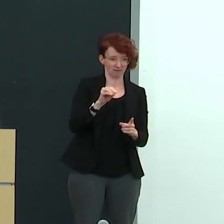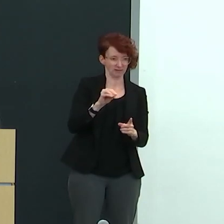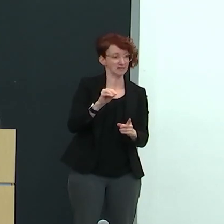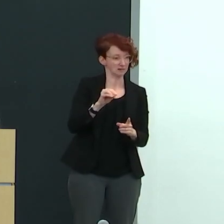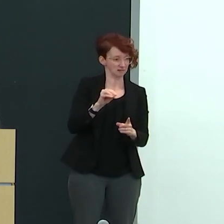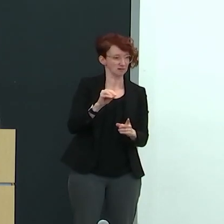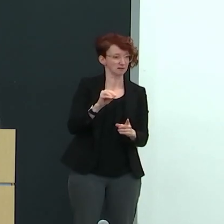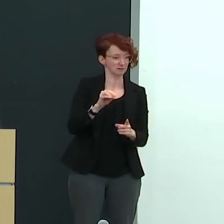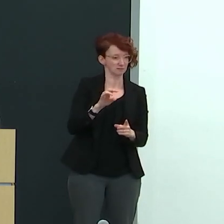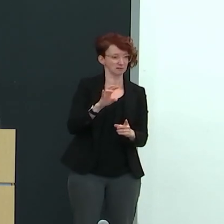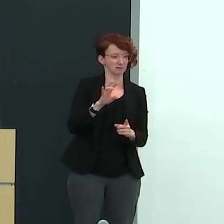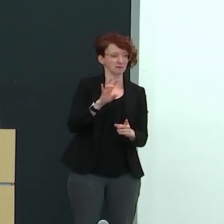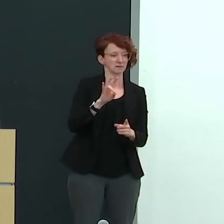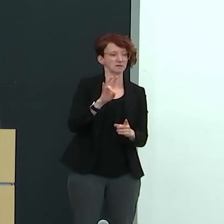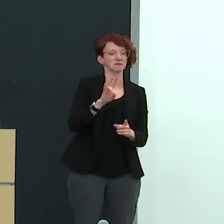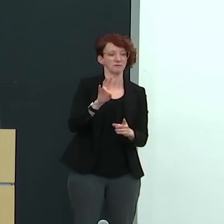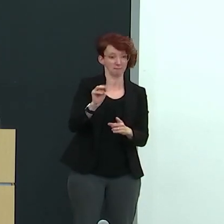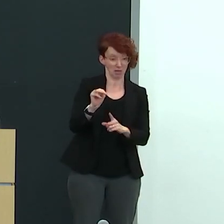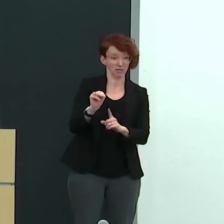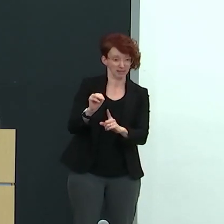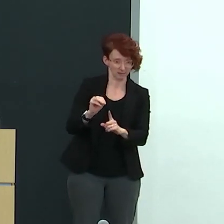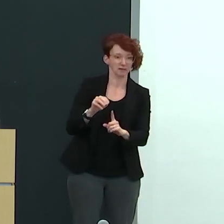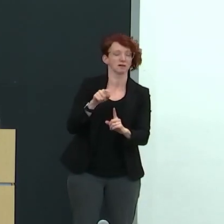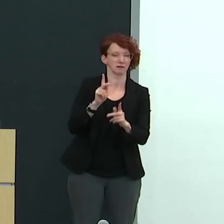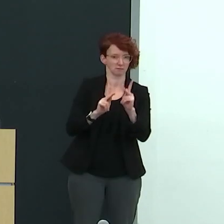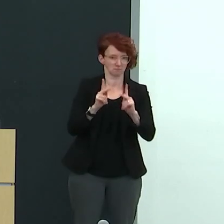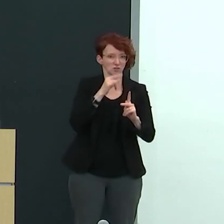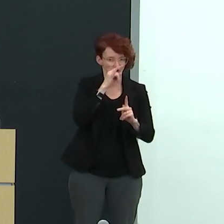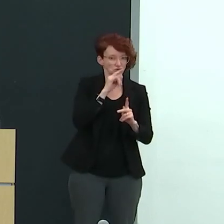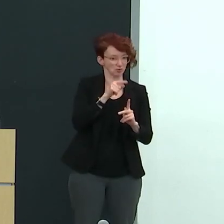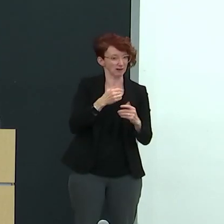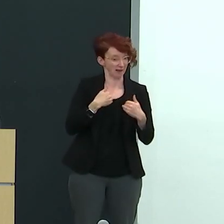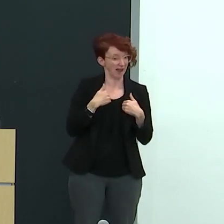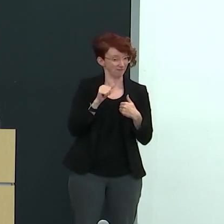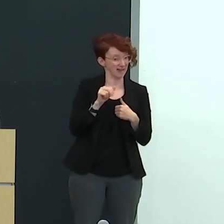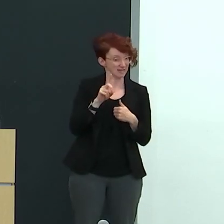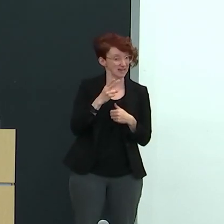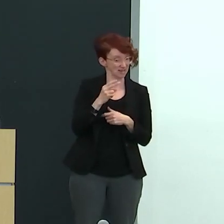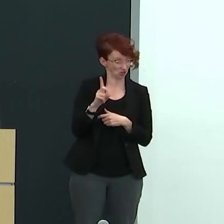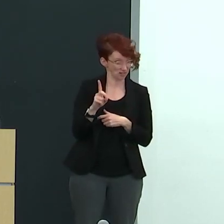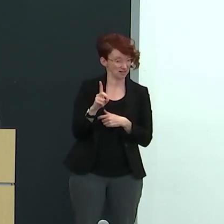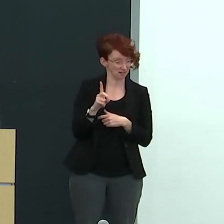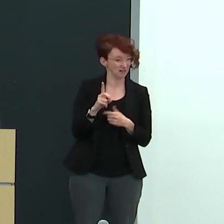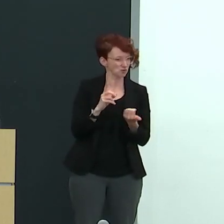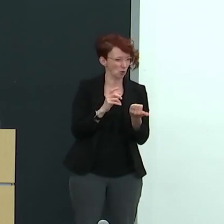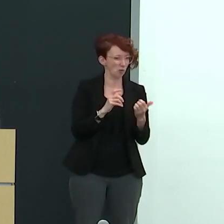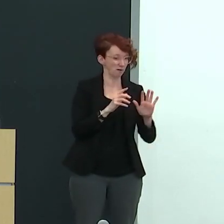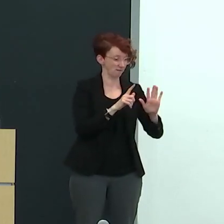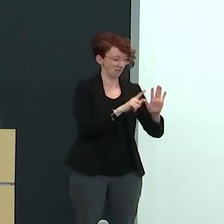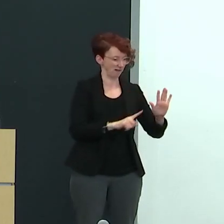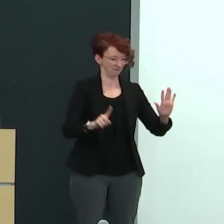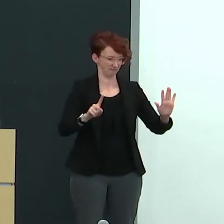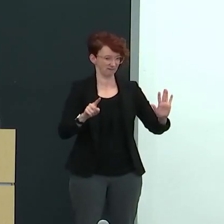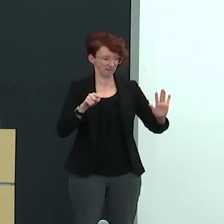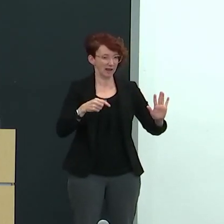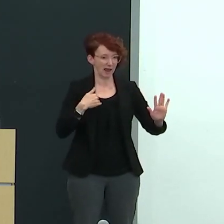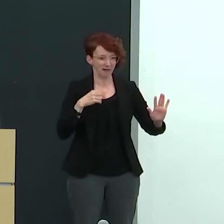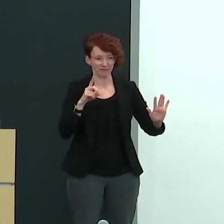with ADHD, making up over 11% of U.S. children, and up to 1 in every 5 children has dyslexia.